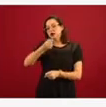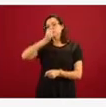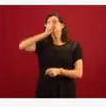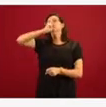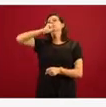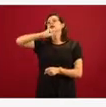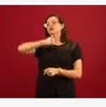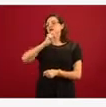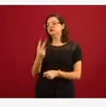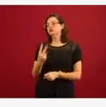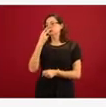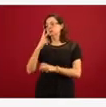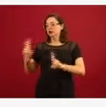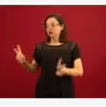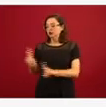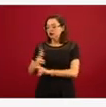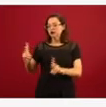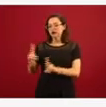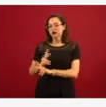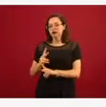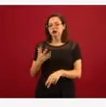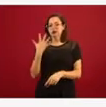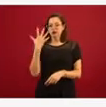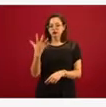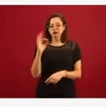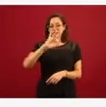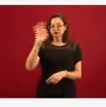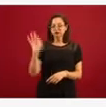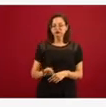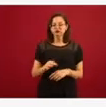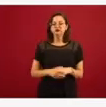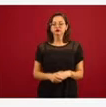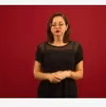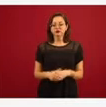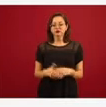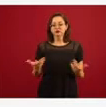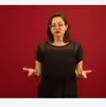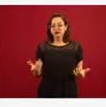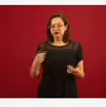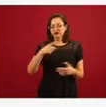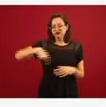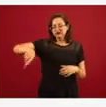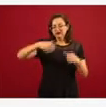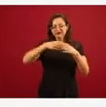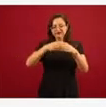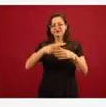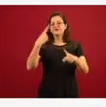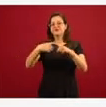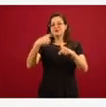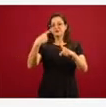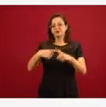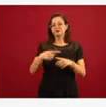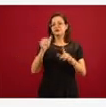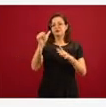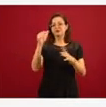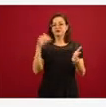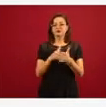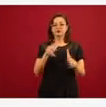severe condition and almost 5% of intubated cases. Remember that this proportion